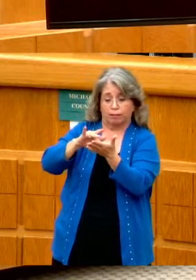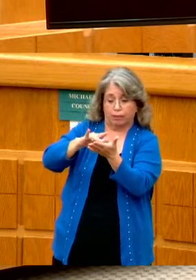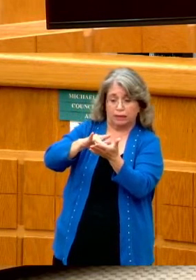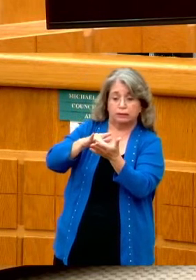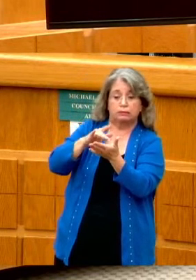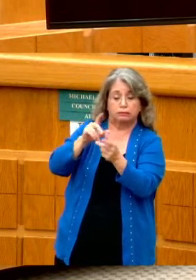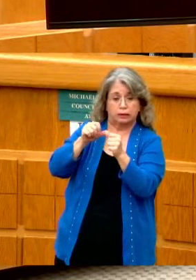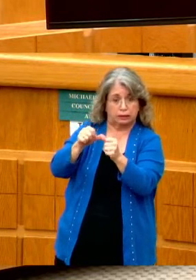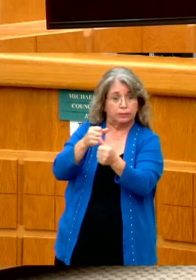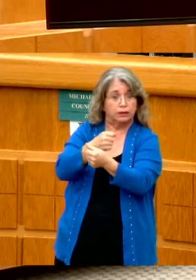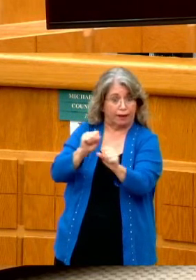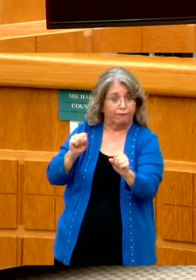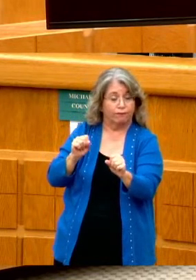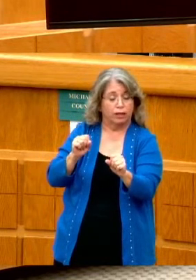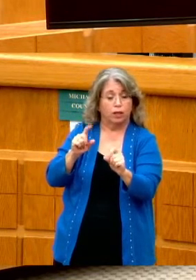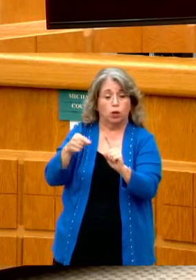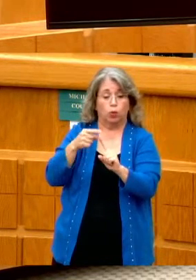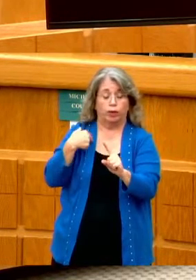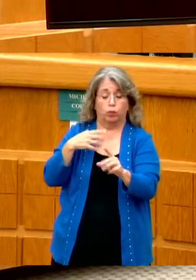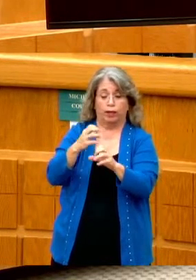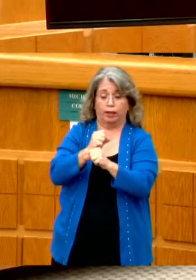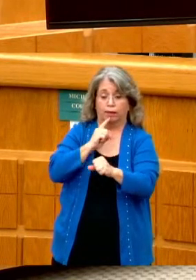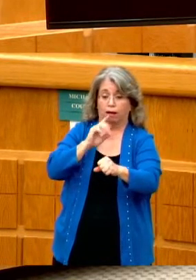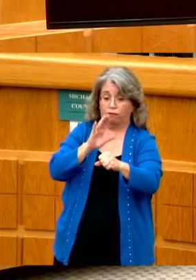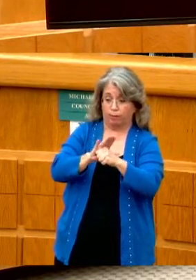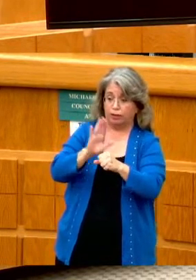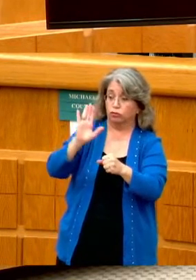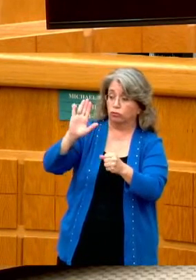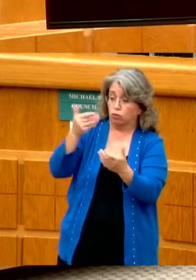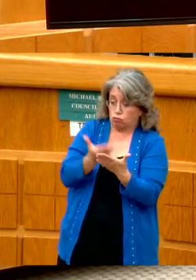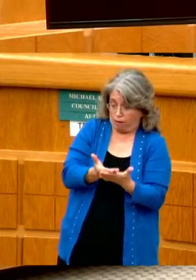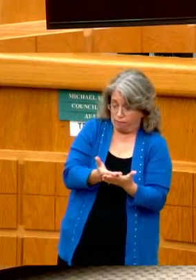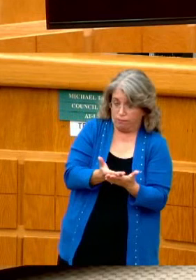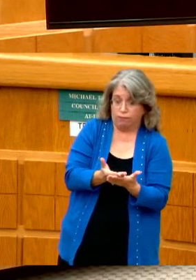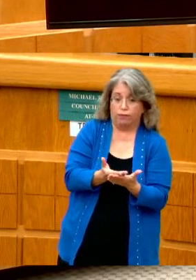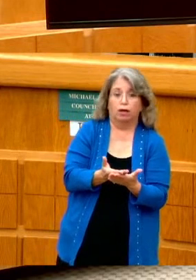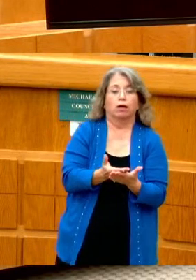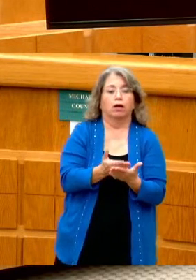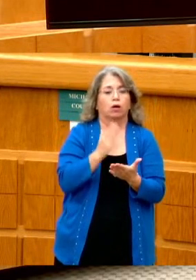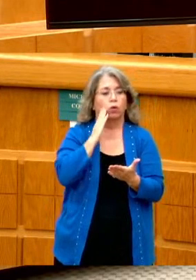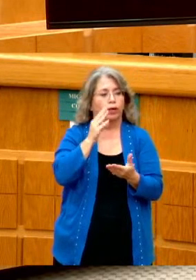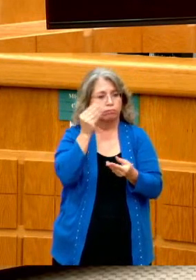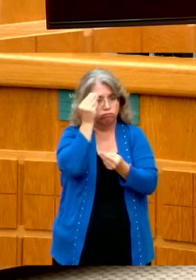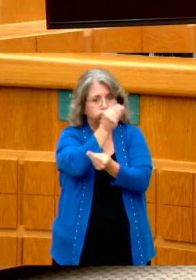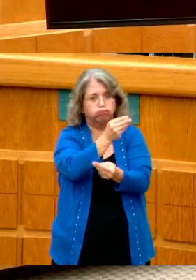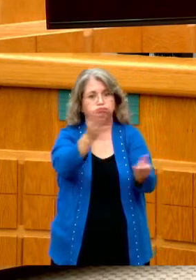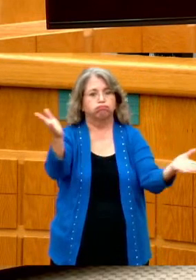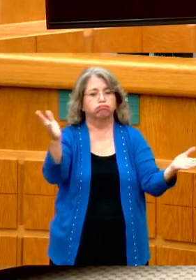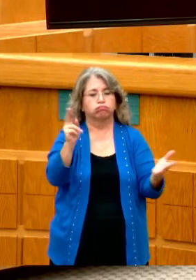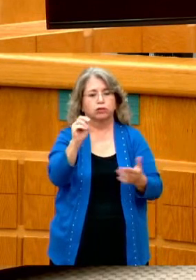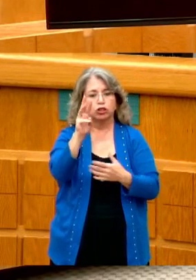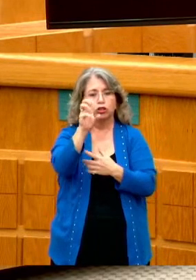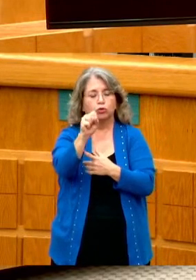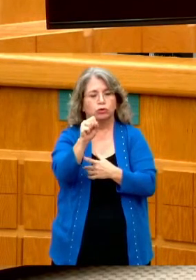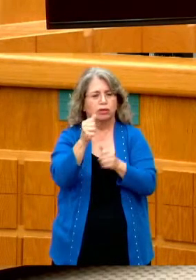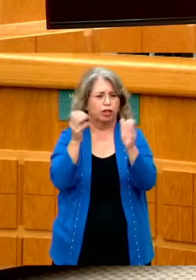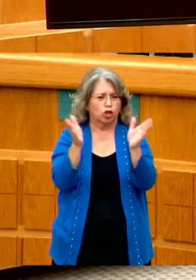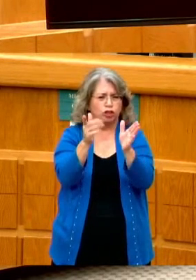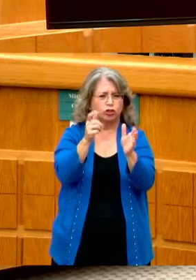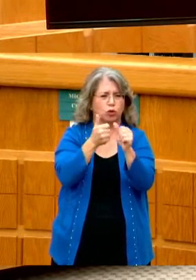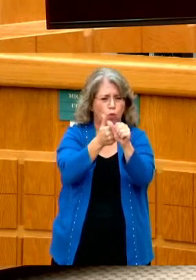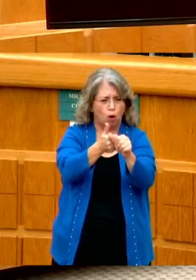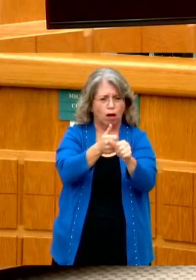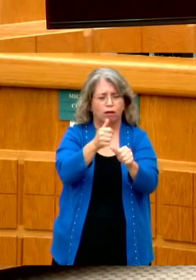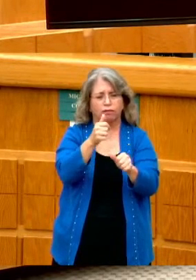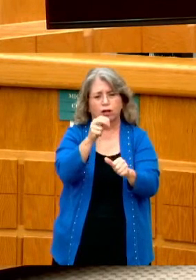we receive confirmation of the arrival, we send out a news release, and we encourage everyone to watch the news or follow the health district's